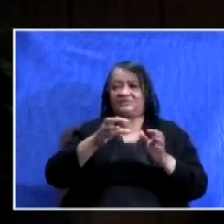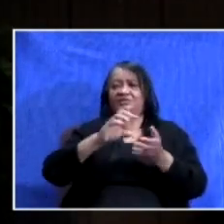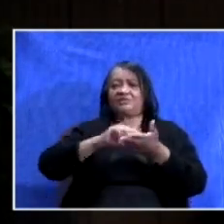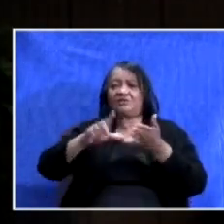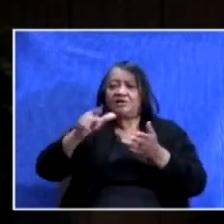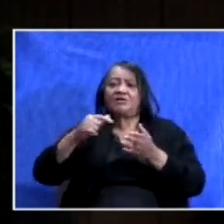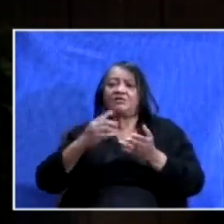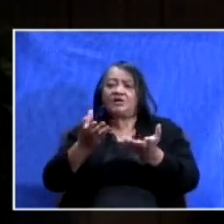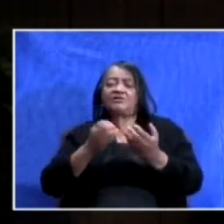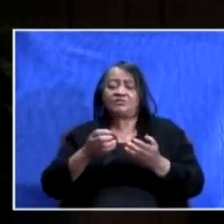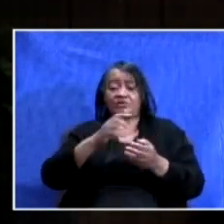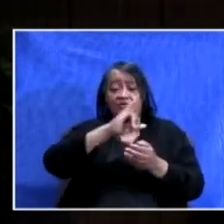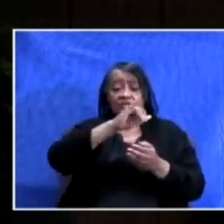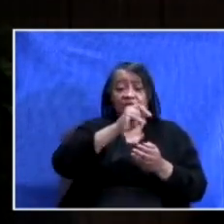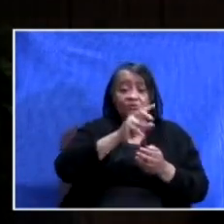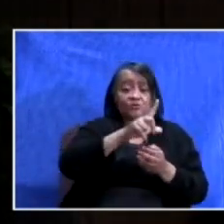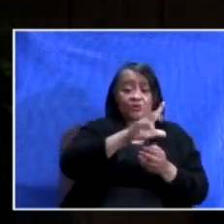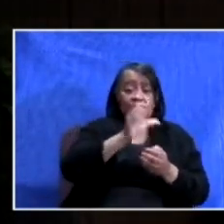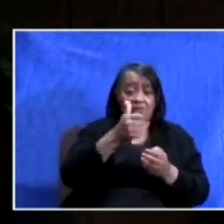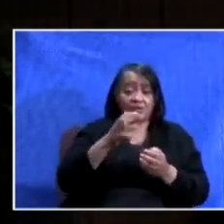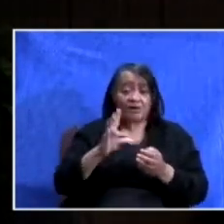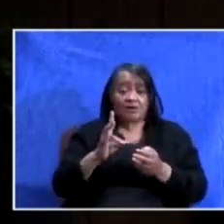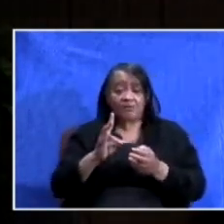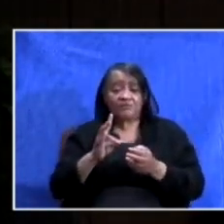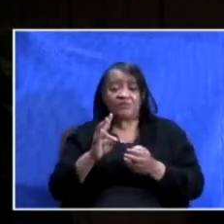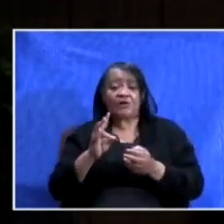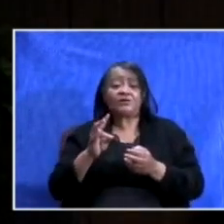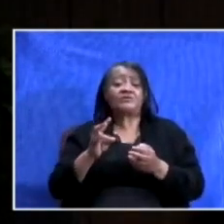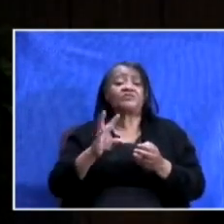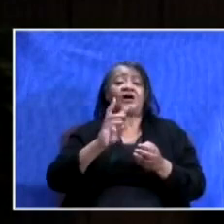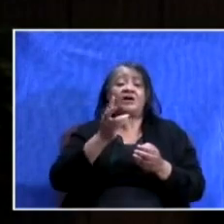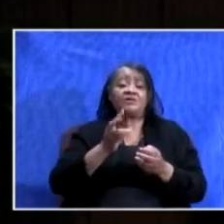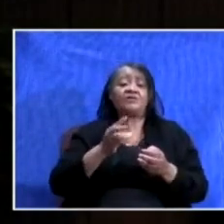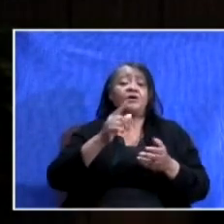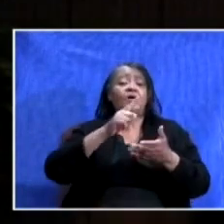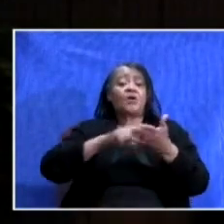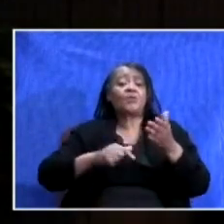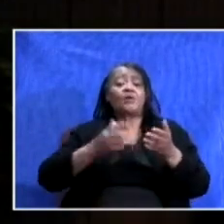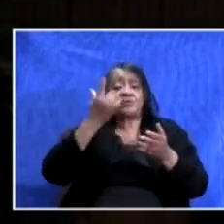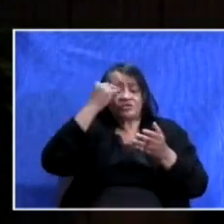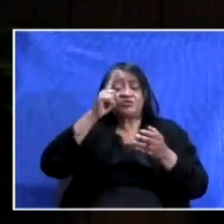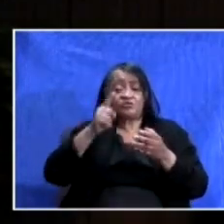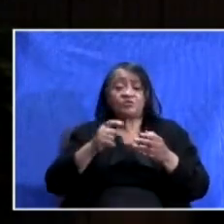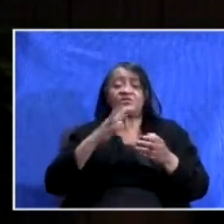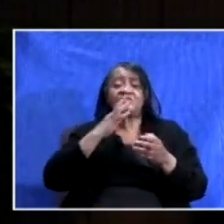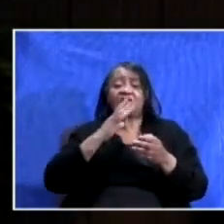16. We always quote John 3, 16, but why don't we quote 1 John 3, 16?